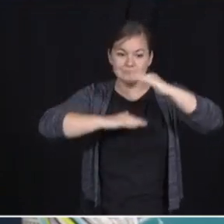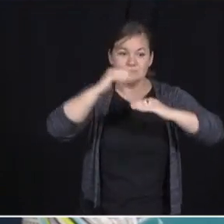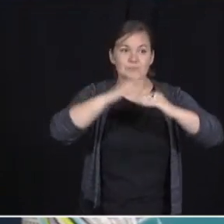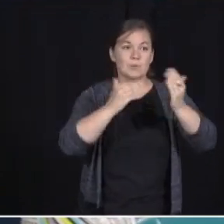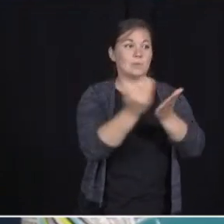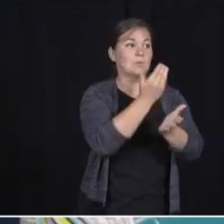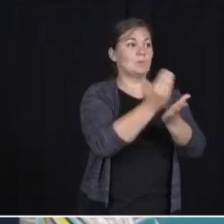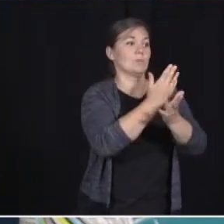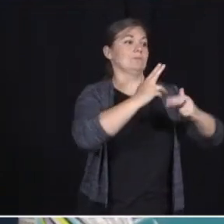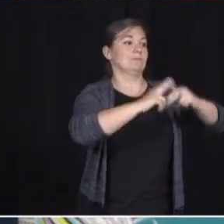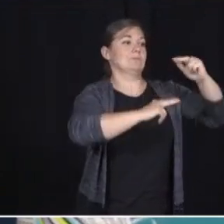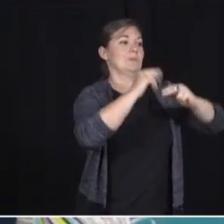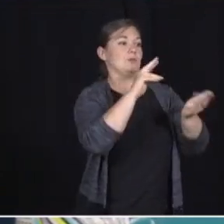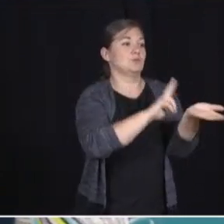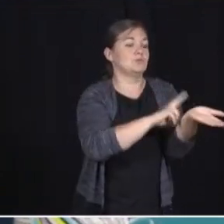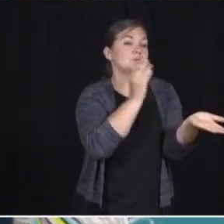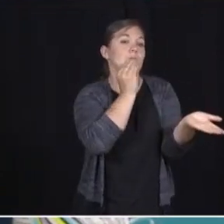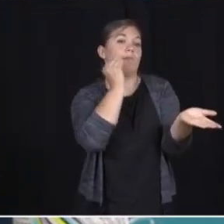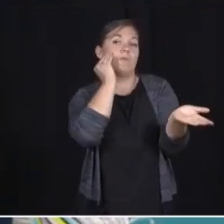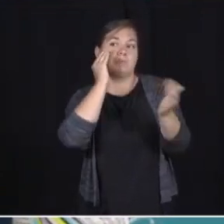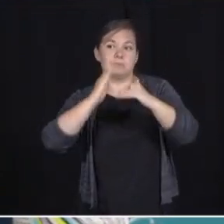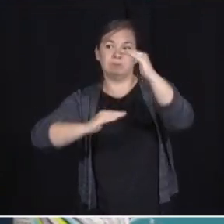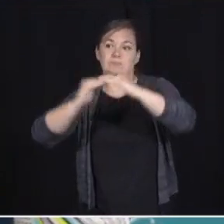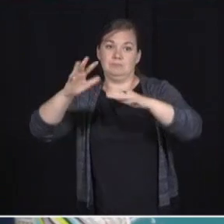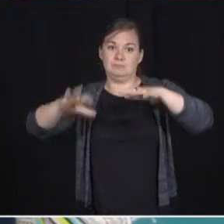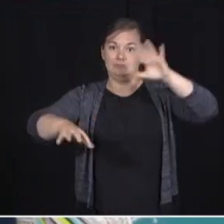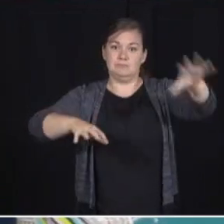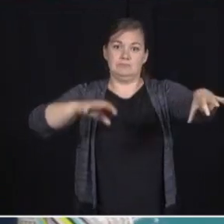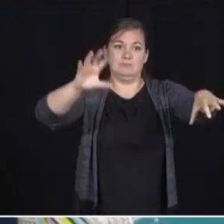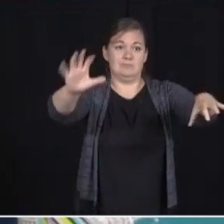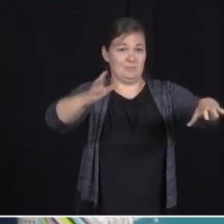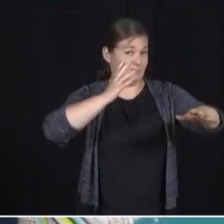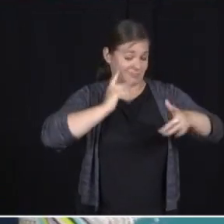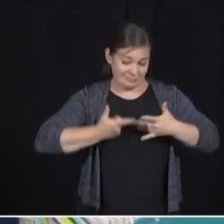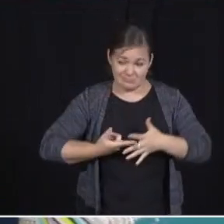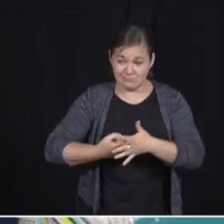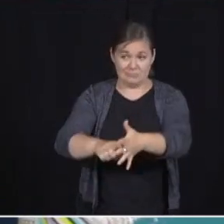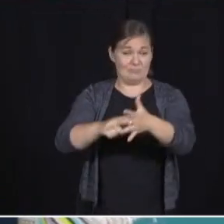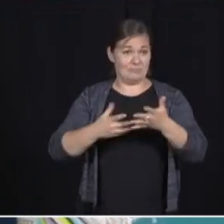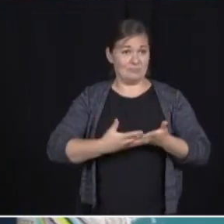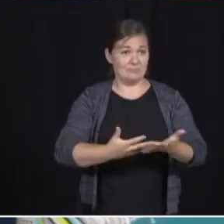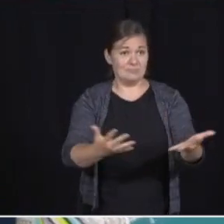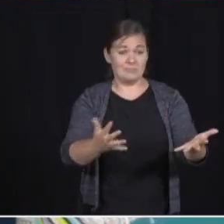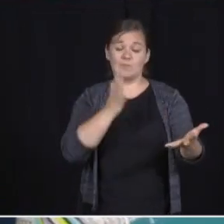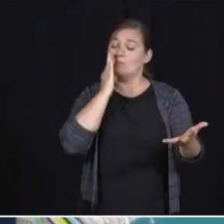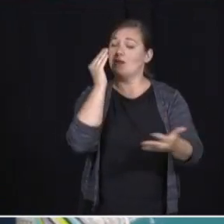it in the same speed and the same fashion as we did that as well. Follow up?